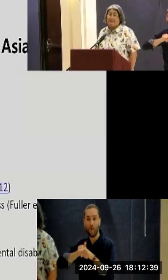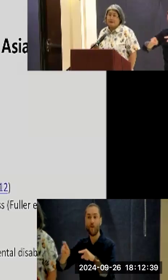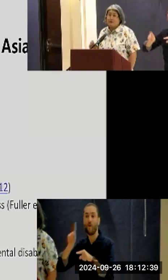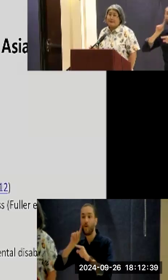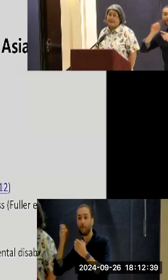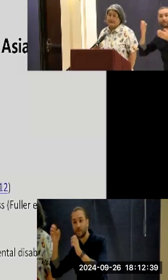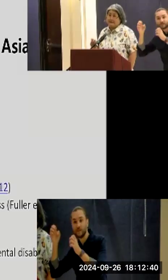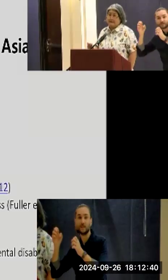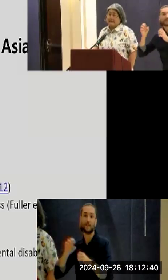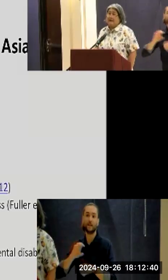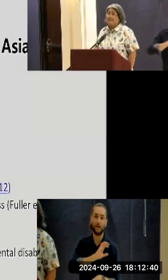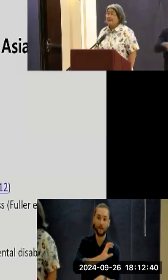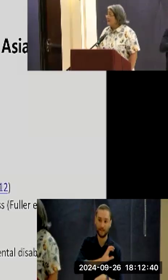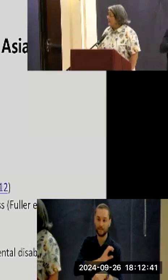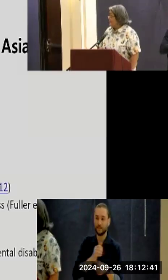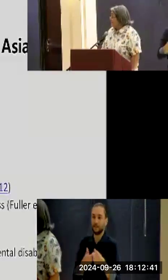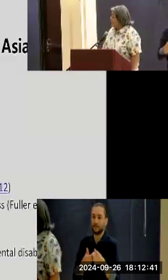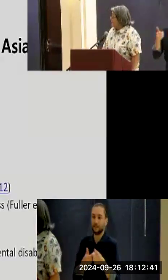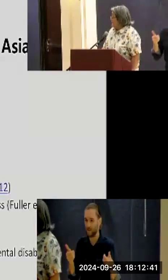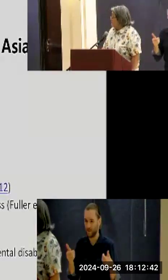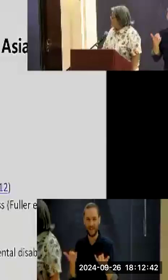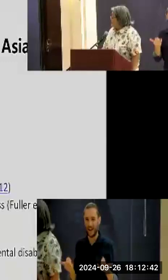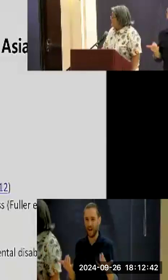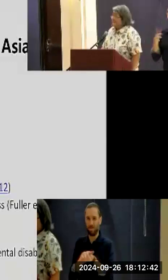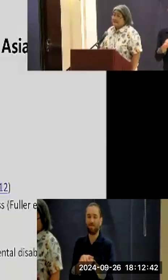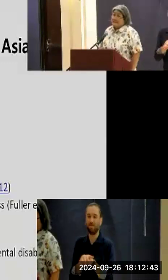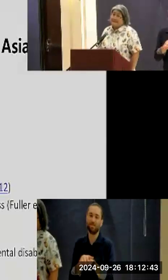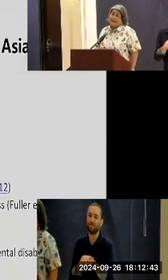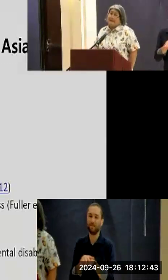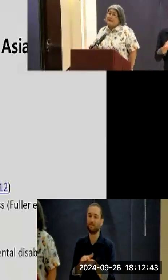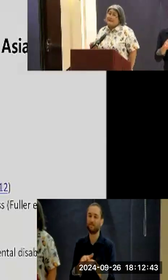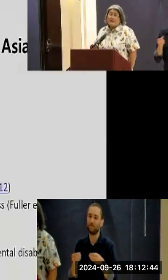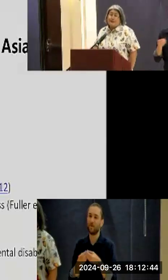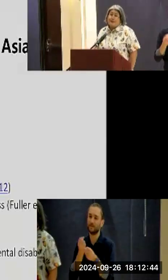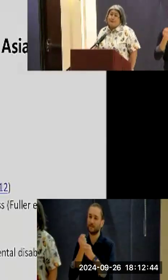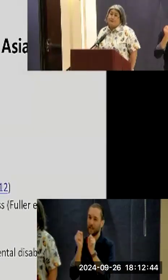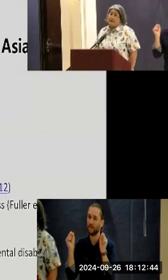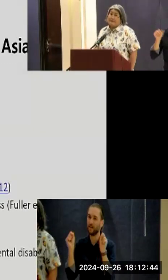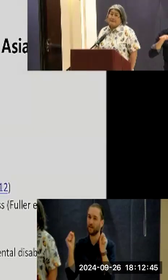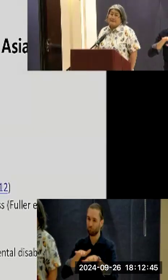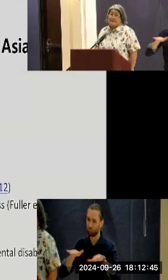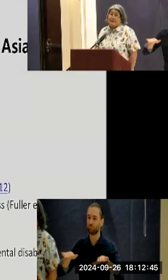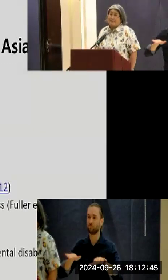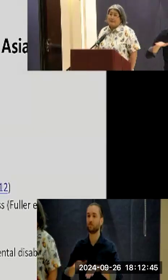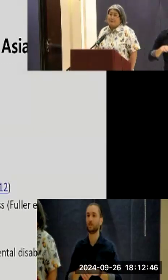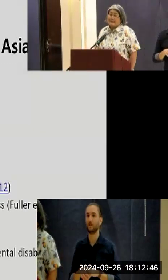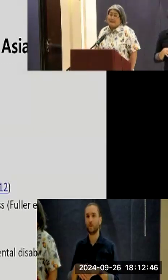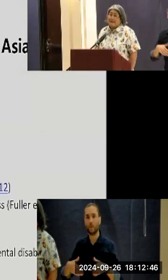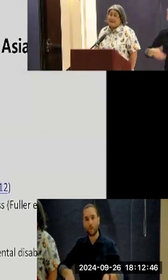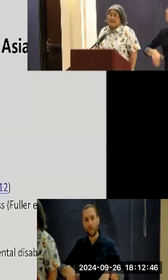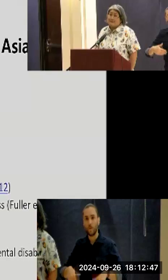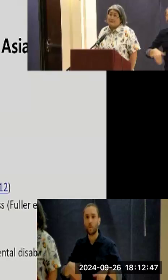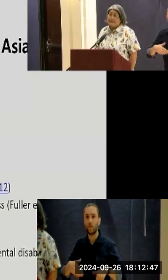a joint number. I think that would be much safer. There's huge overrepresentation of people with